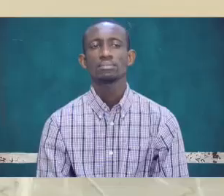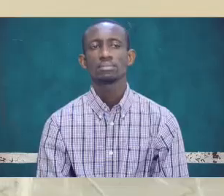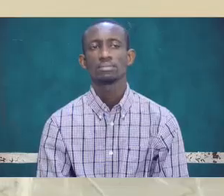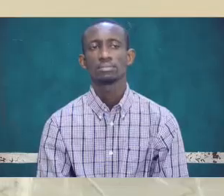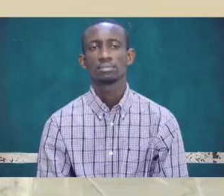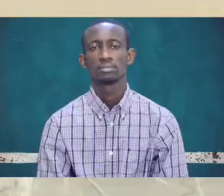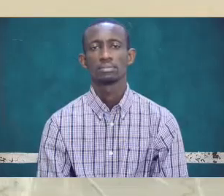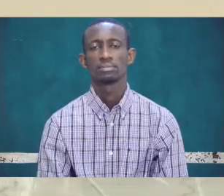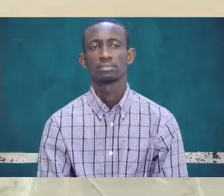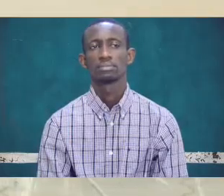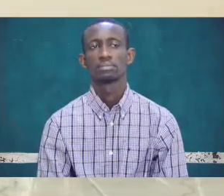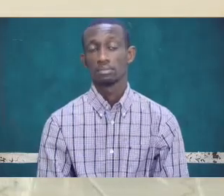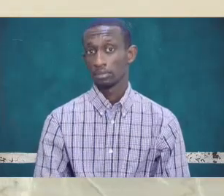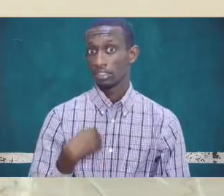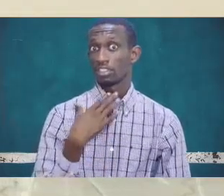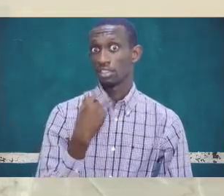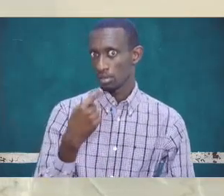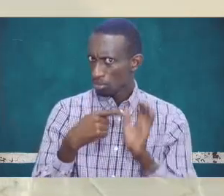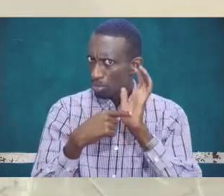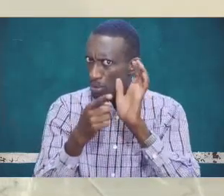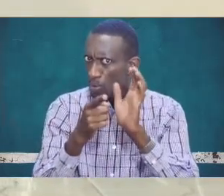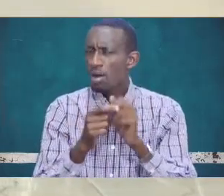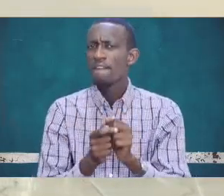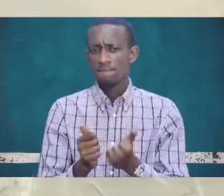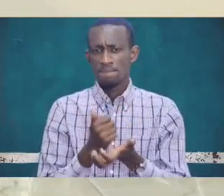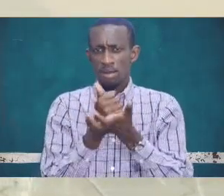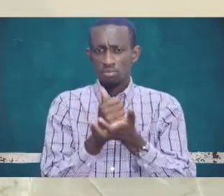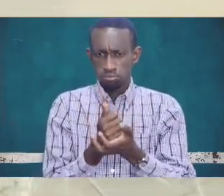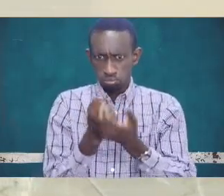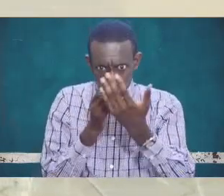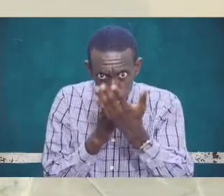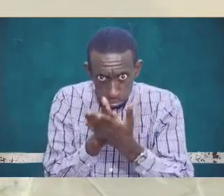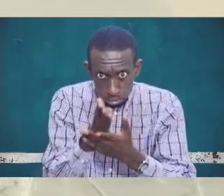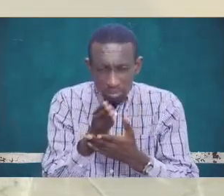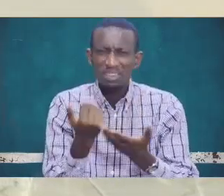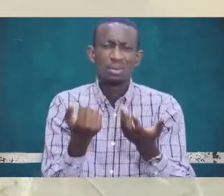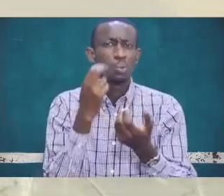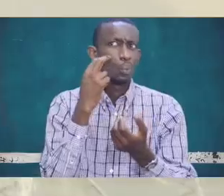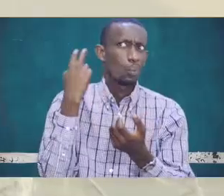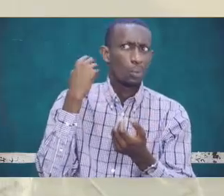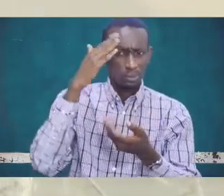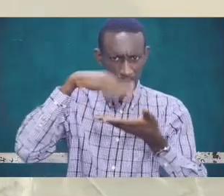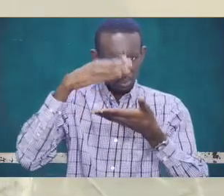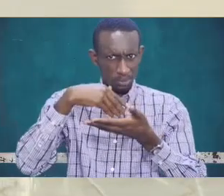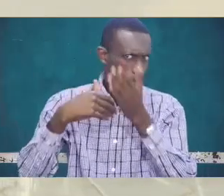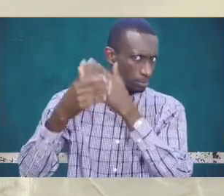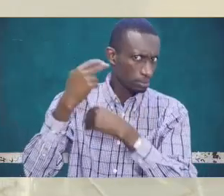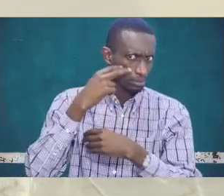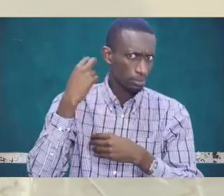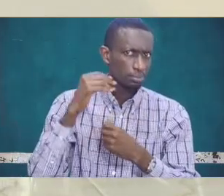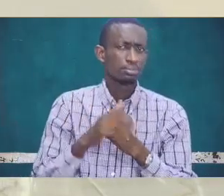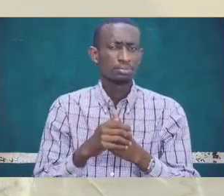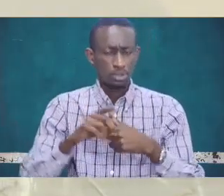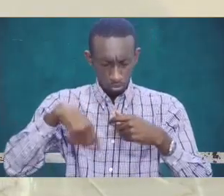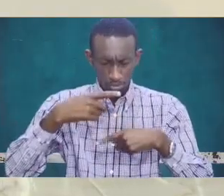So I just wanted to take you through a bit of what we talked about last time so that we can go together even this